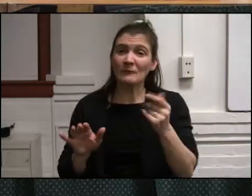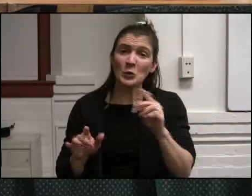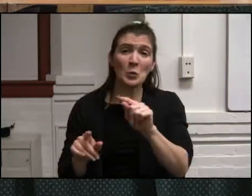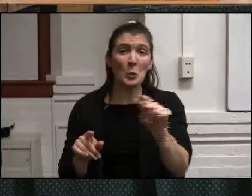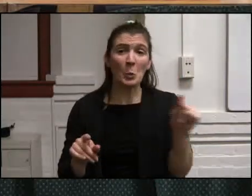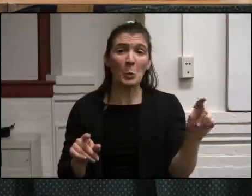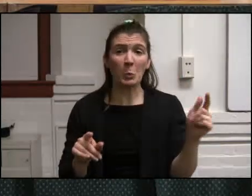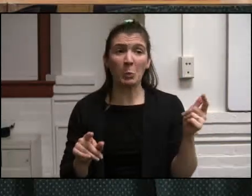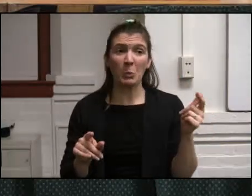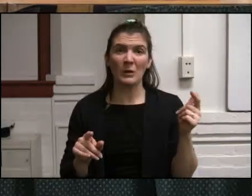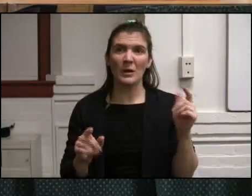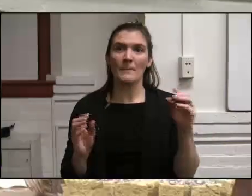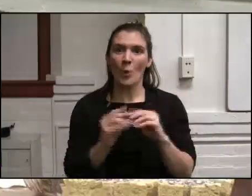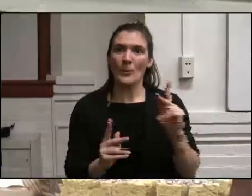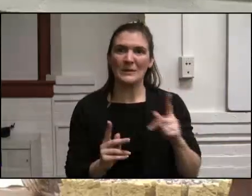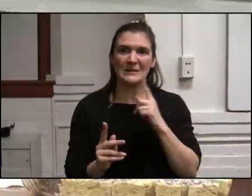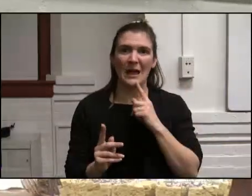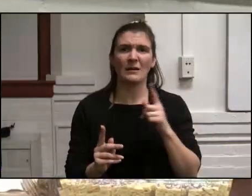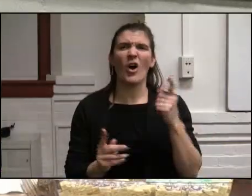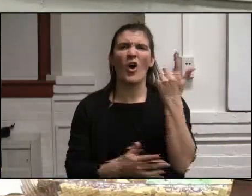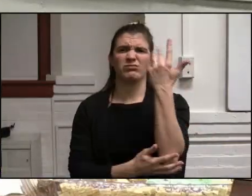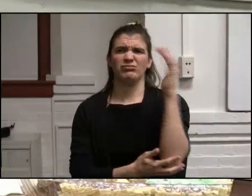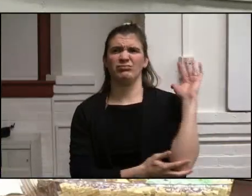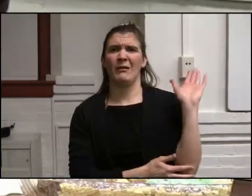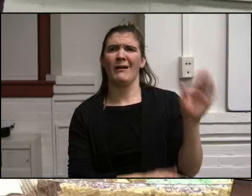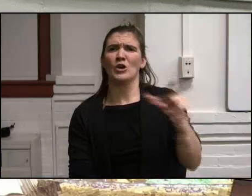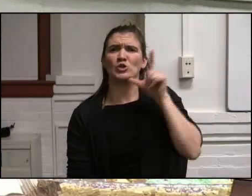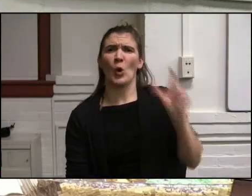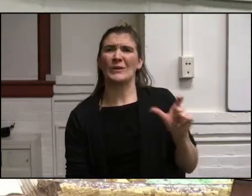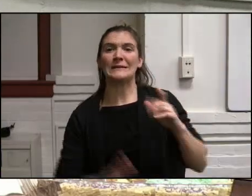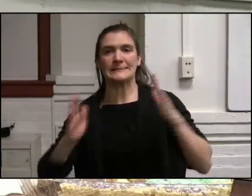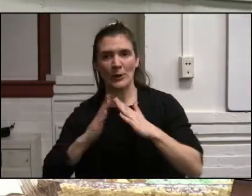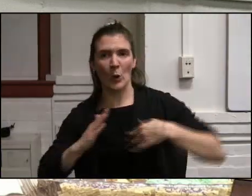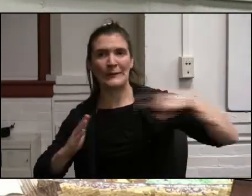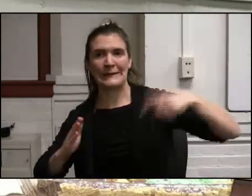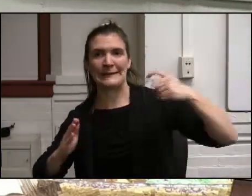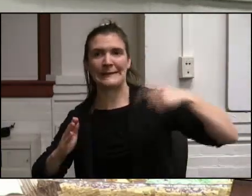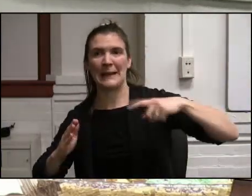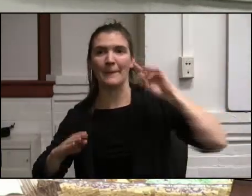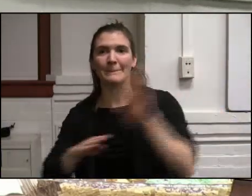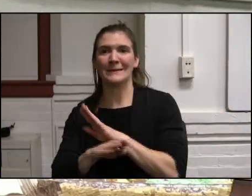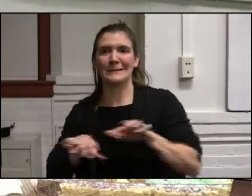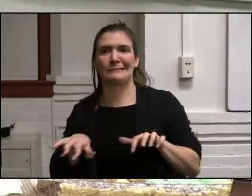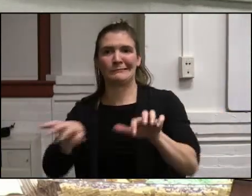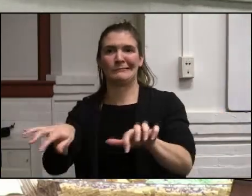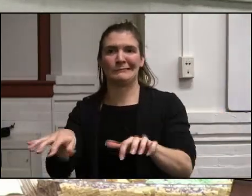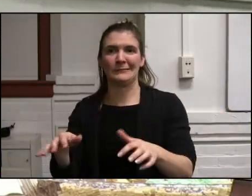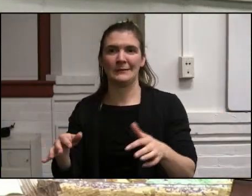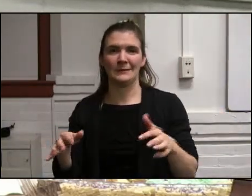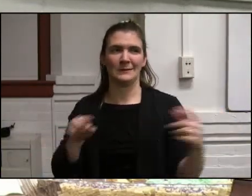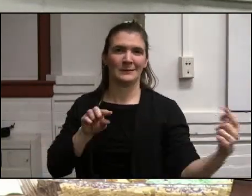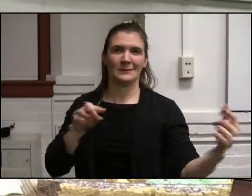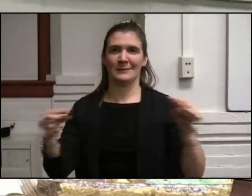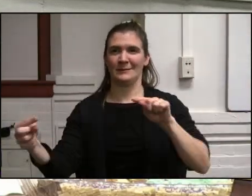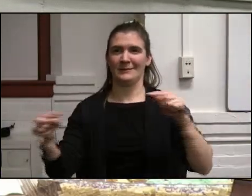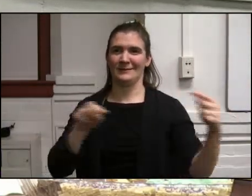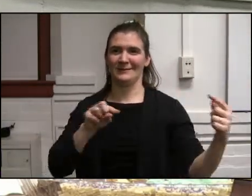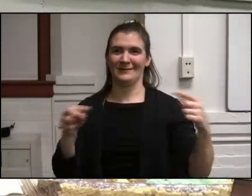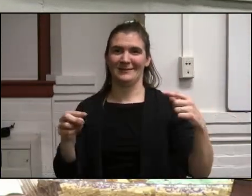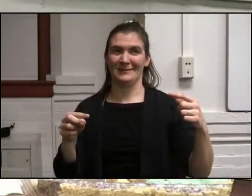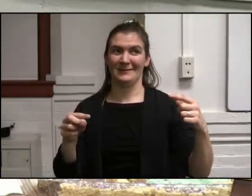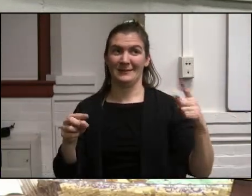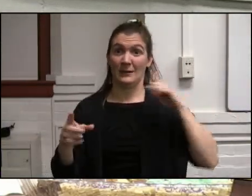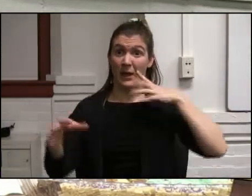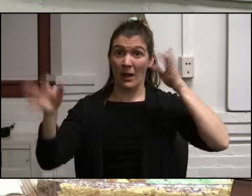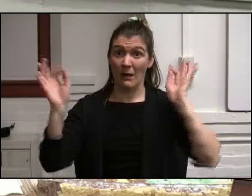responses I've seen, I've heard more people say, well, the rural places don't need it, the downtown needs it because that's where the businesses are concentrated. So I don't think there's a